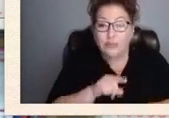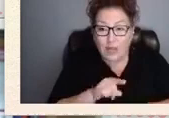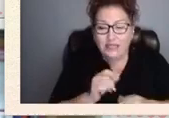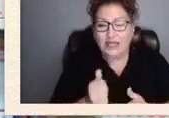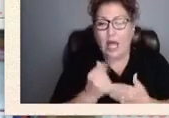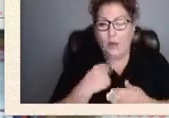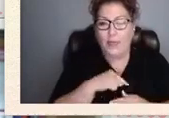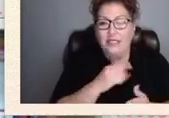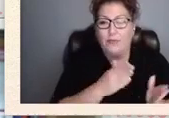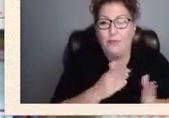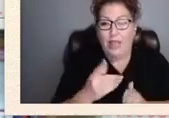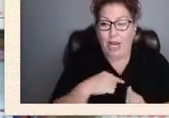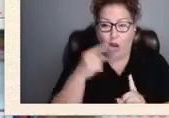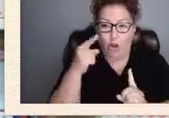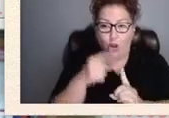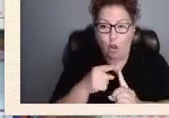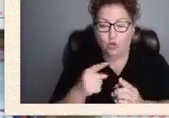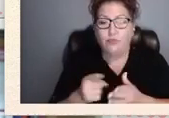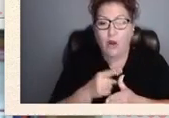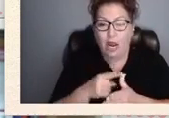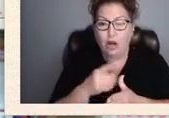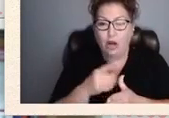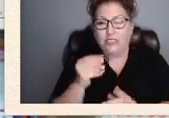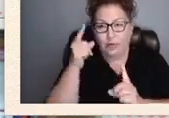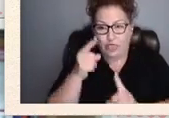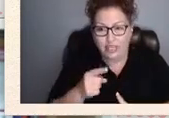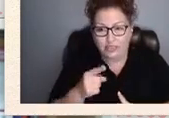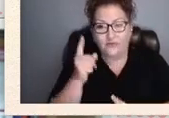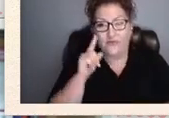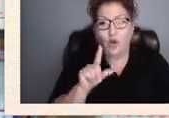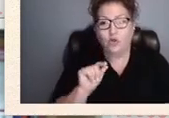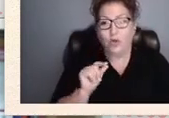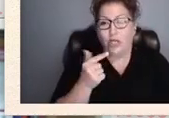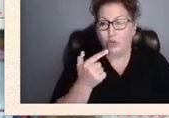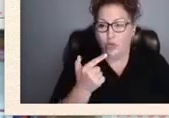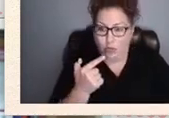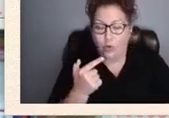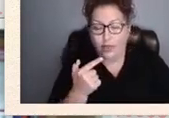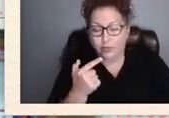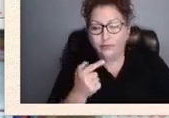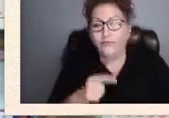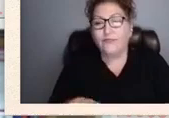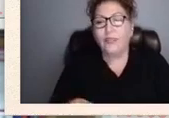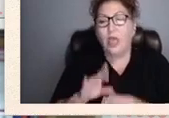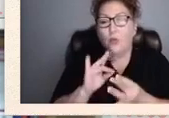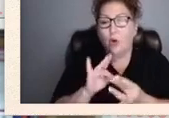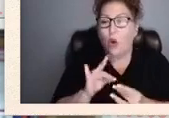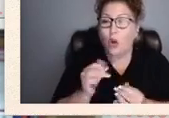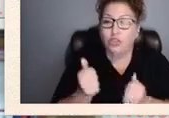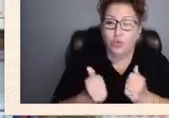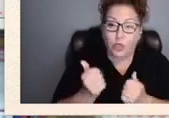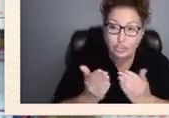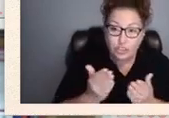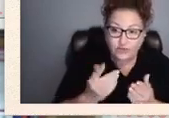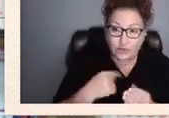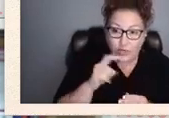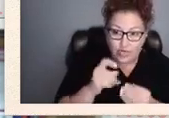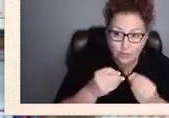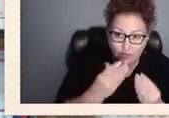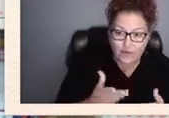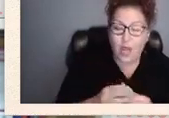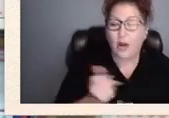our goals, priorities, and objectives for the 2021 year in regards to what services we need to provide